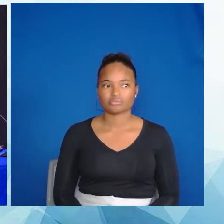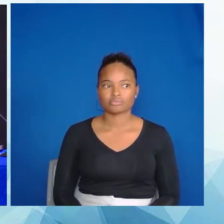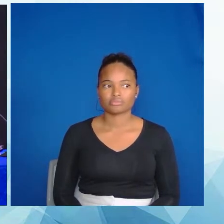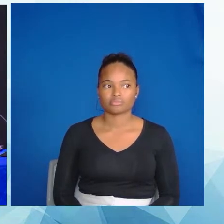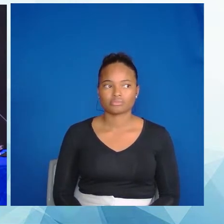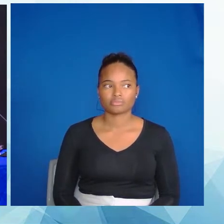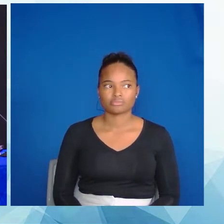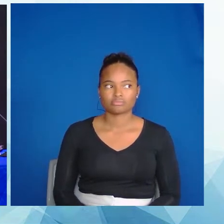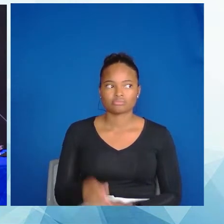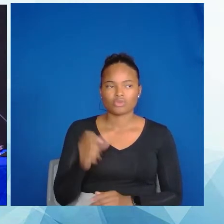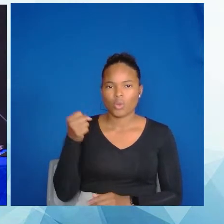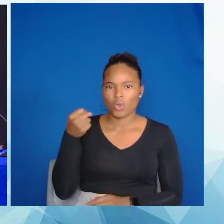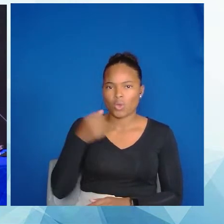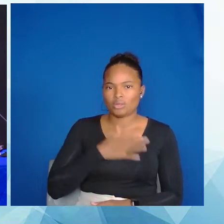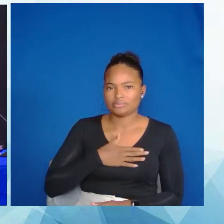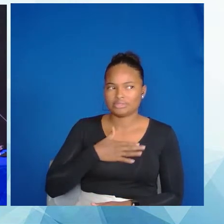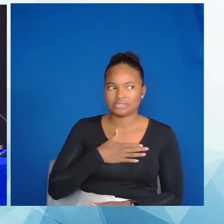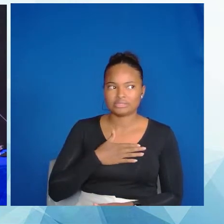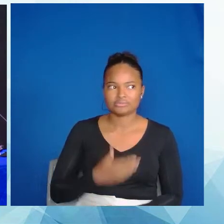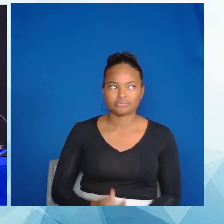One moment, please.